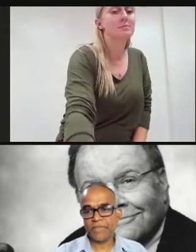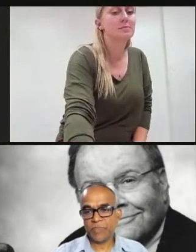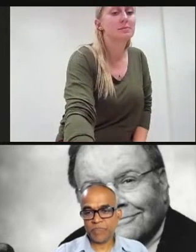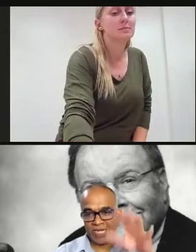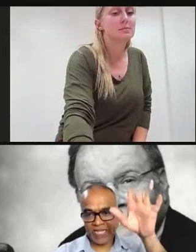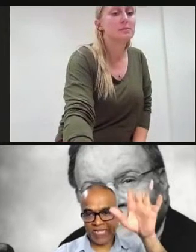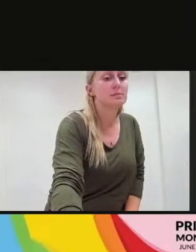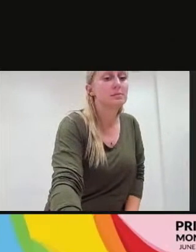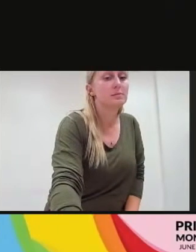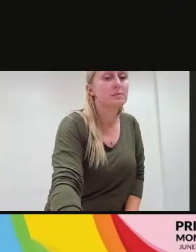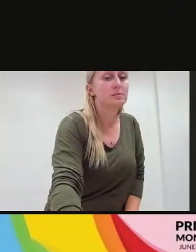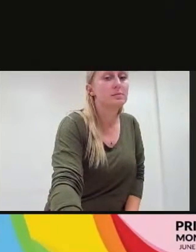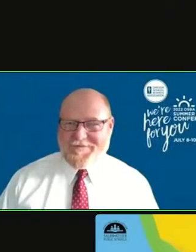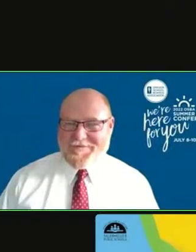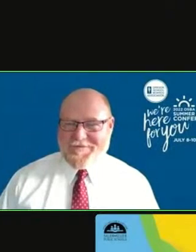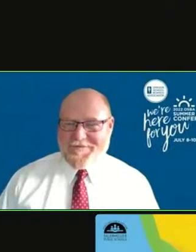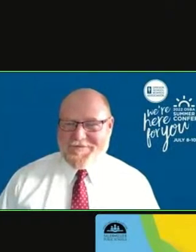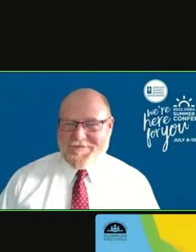everybody.